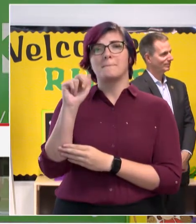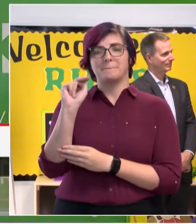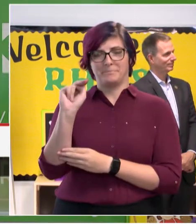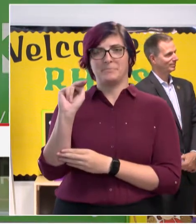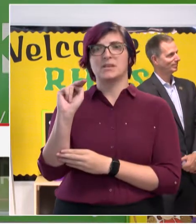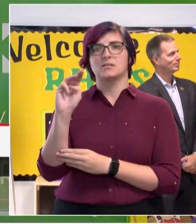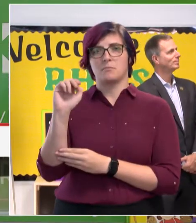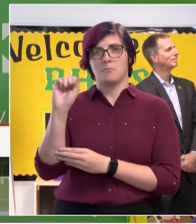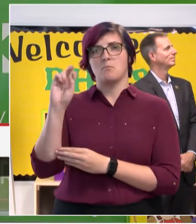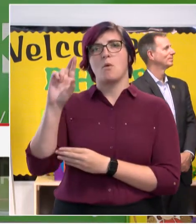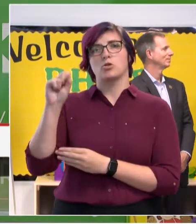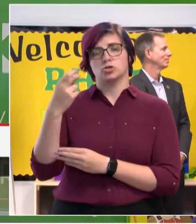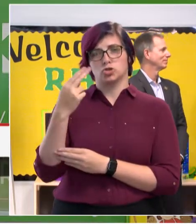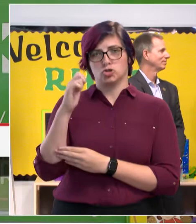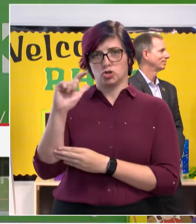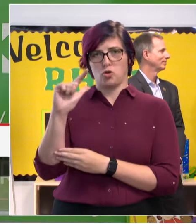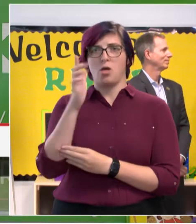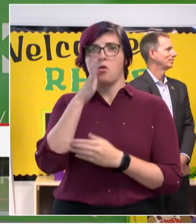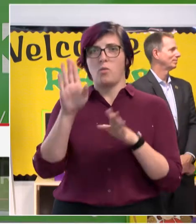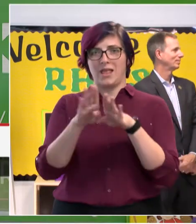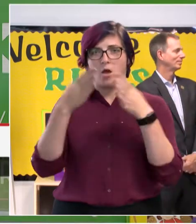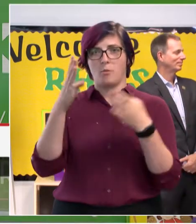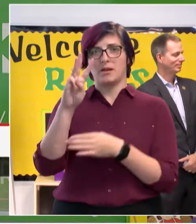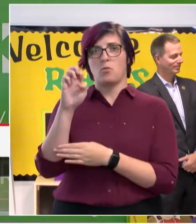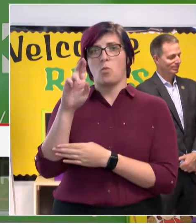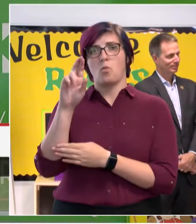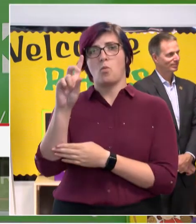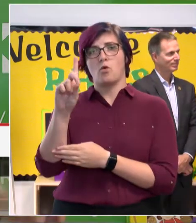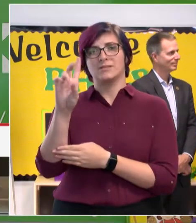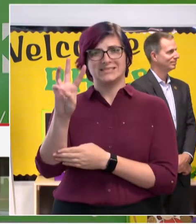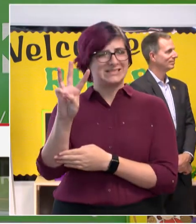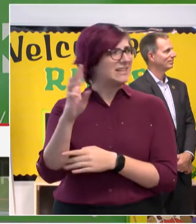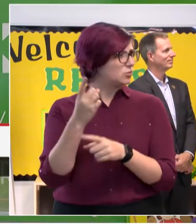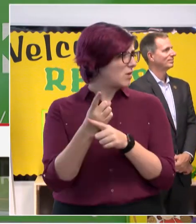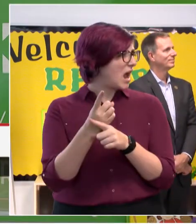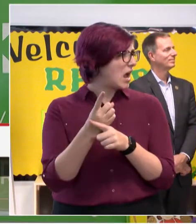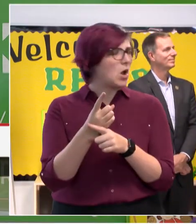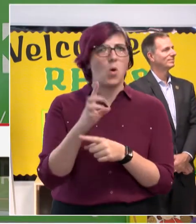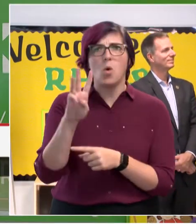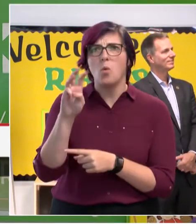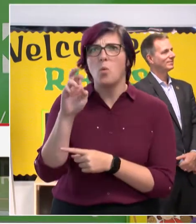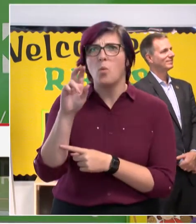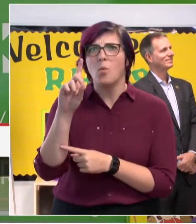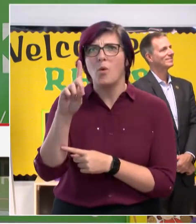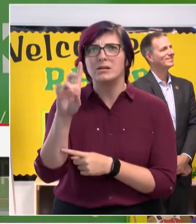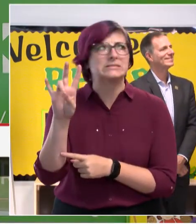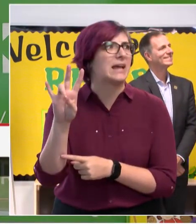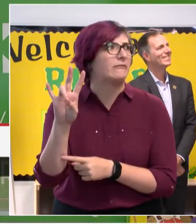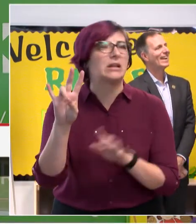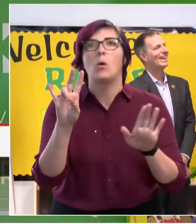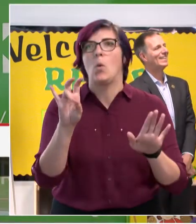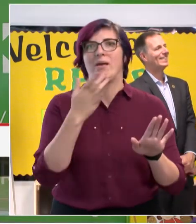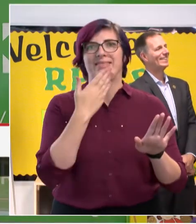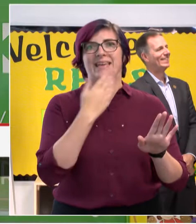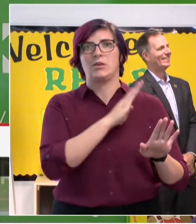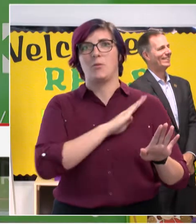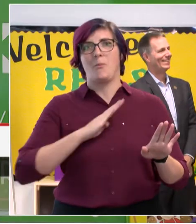In Ward 6. And so with the addition, is that right? It's now Ward 7? Thank you, board member.